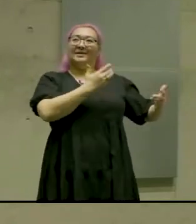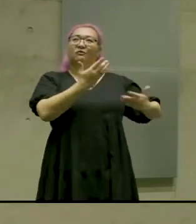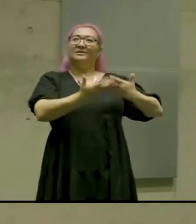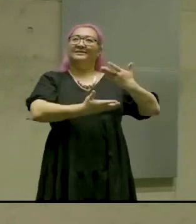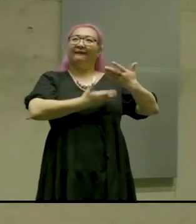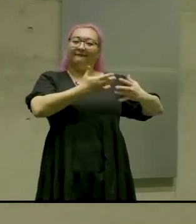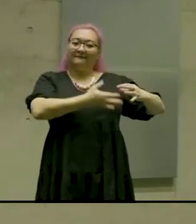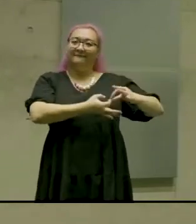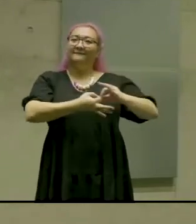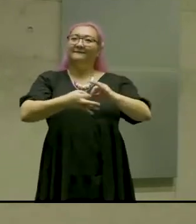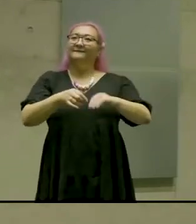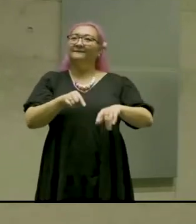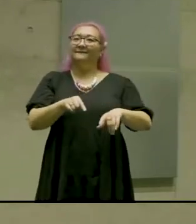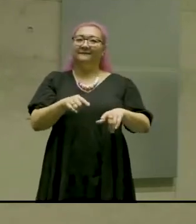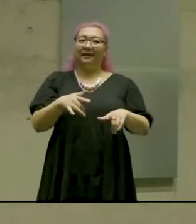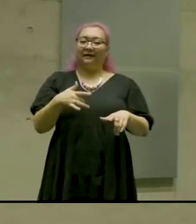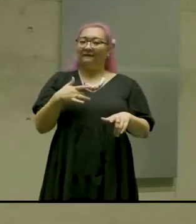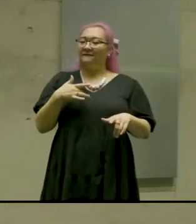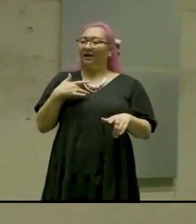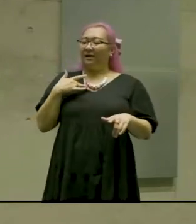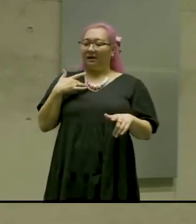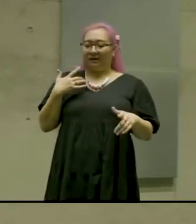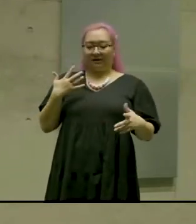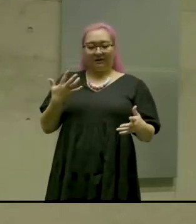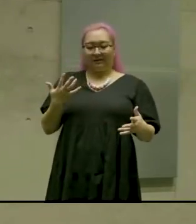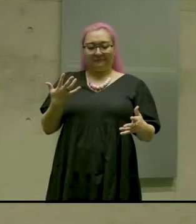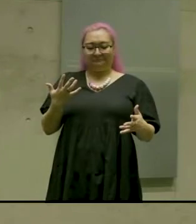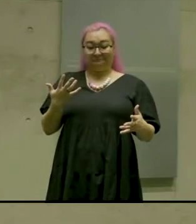felt that